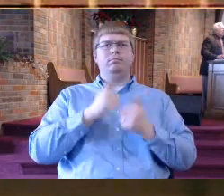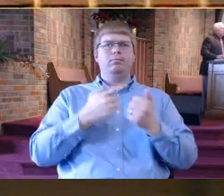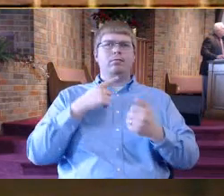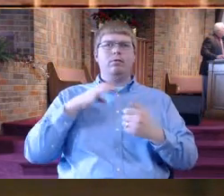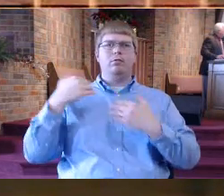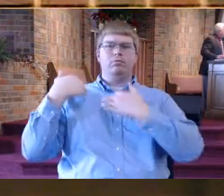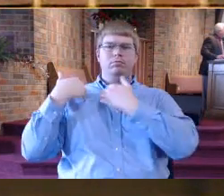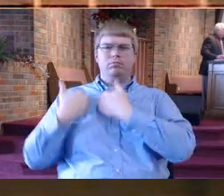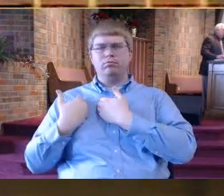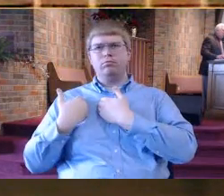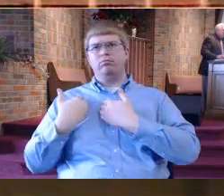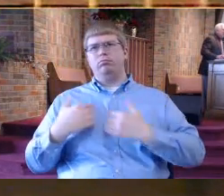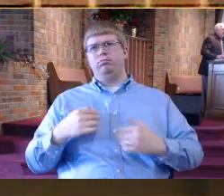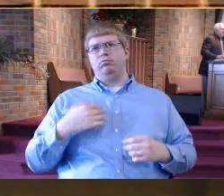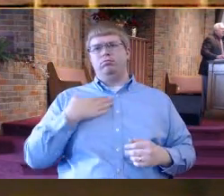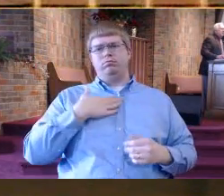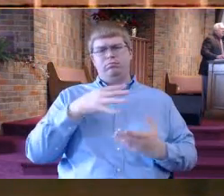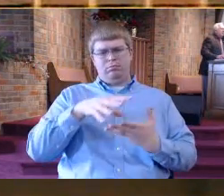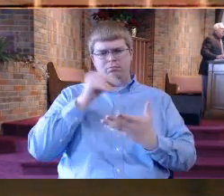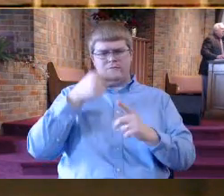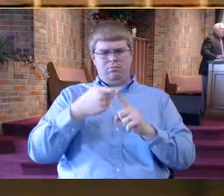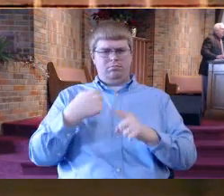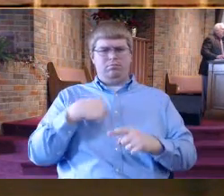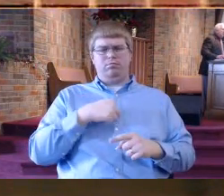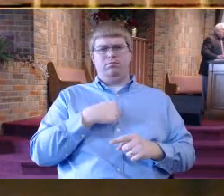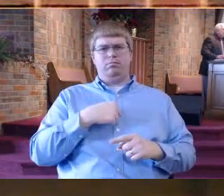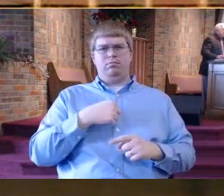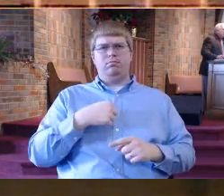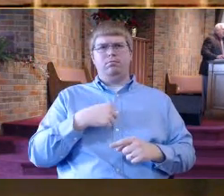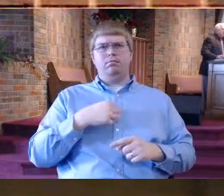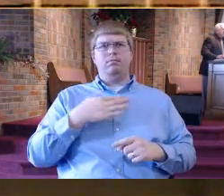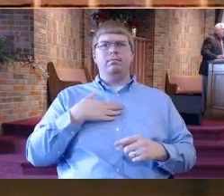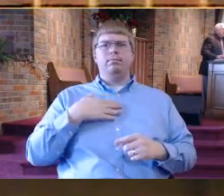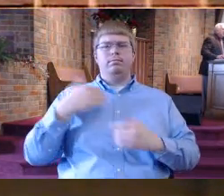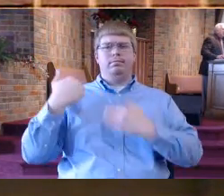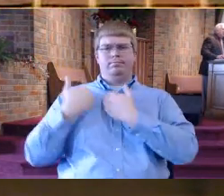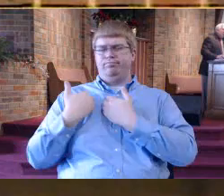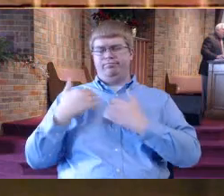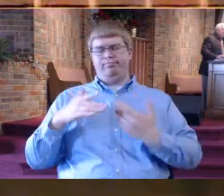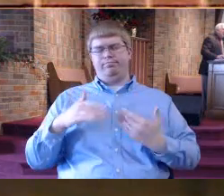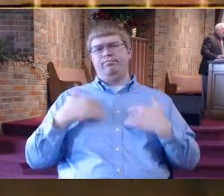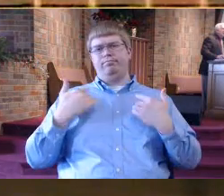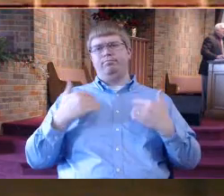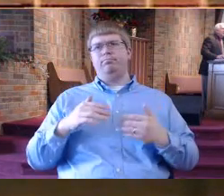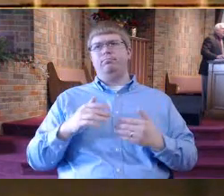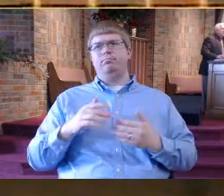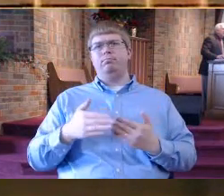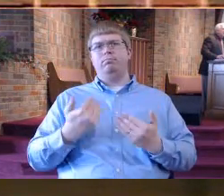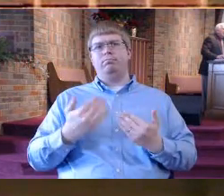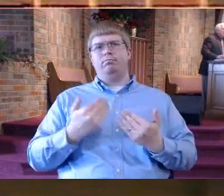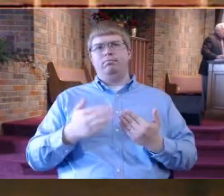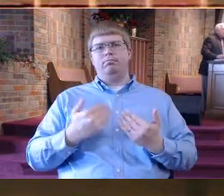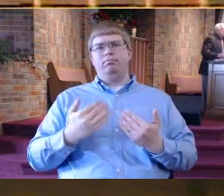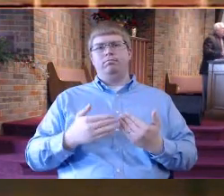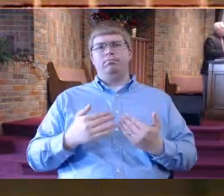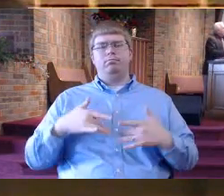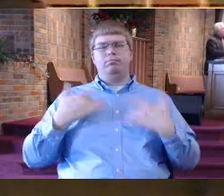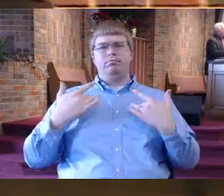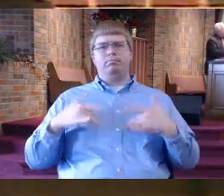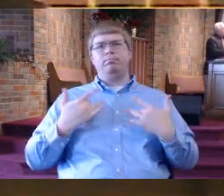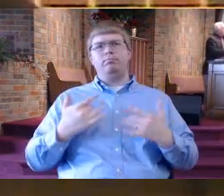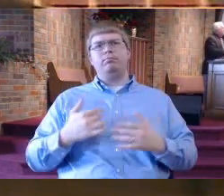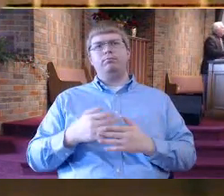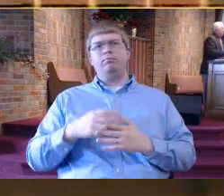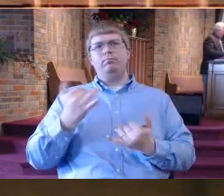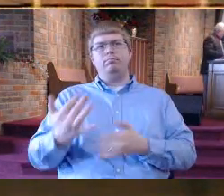my yoke upon me. Learn of me. My yoke is easy. My burden is light. This morning, have you